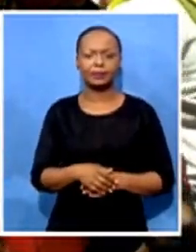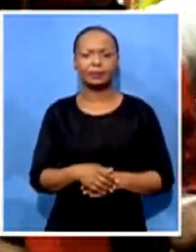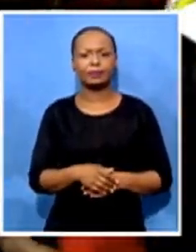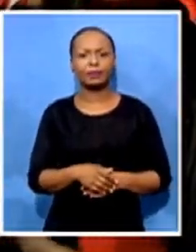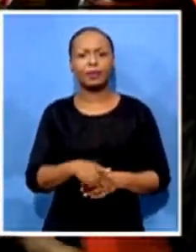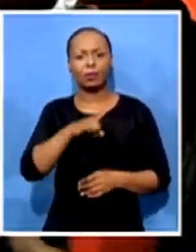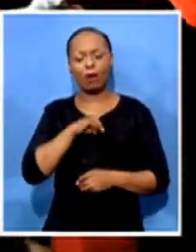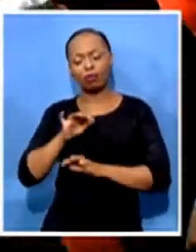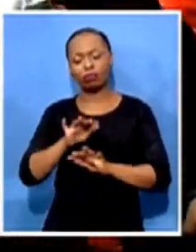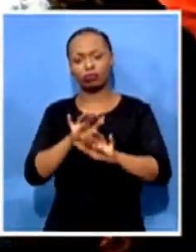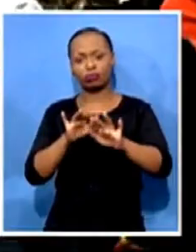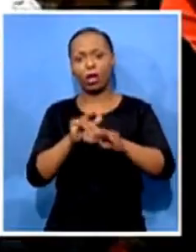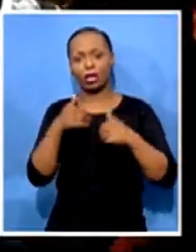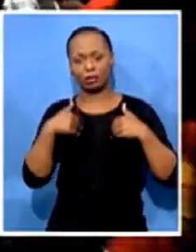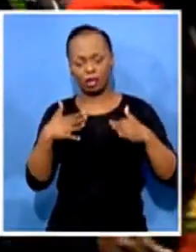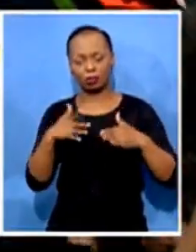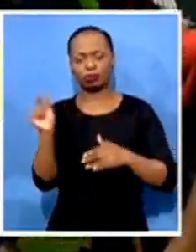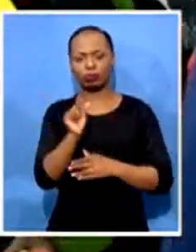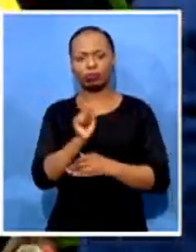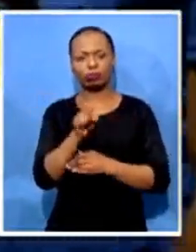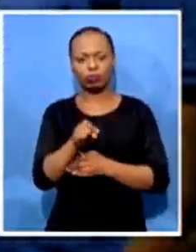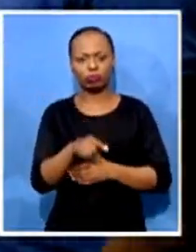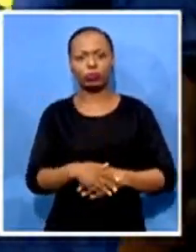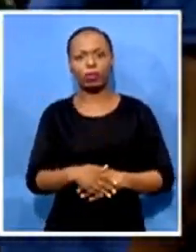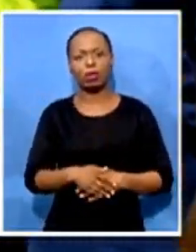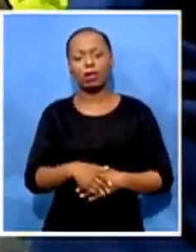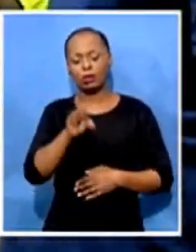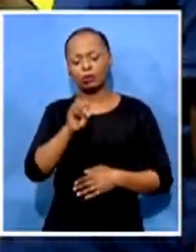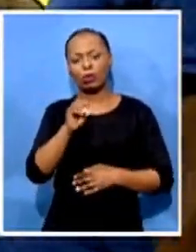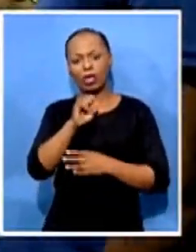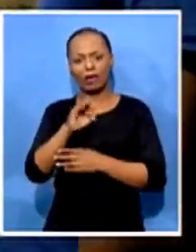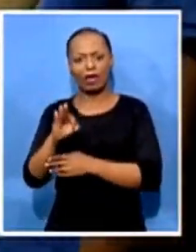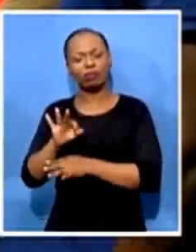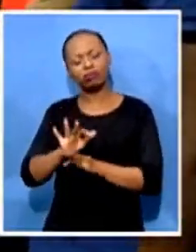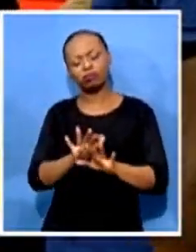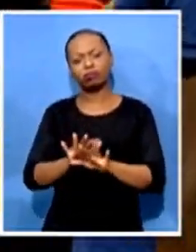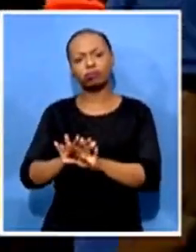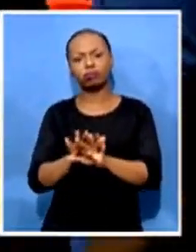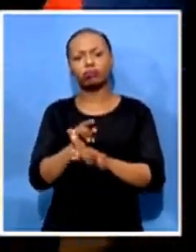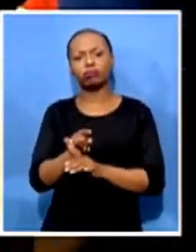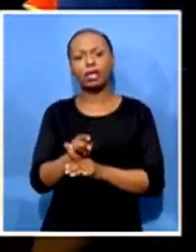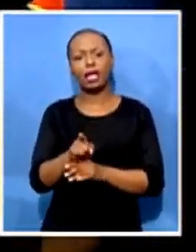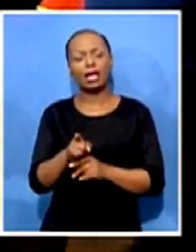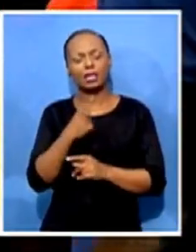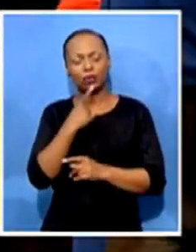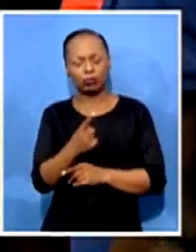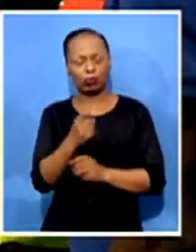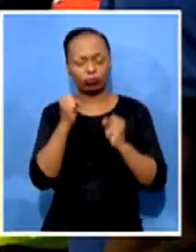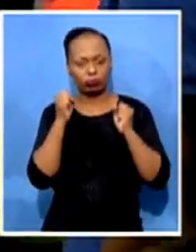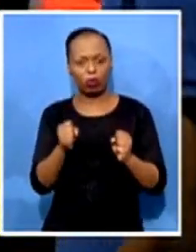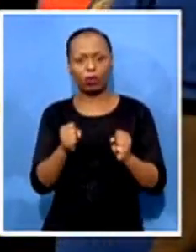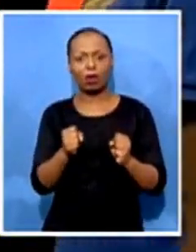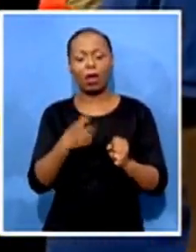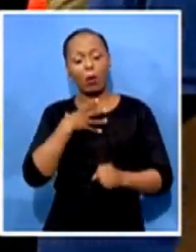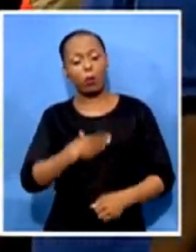chanting of the EFF is continuing, and their message here is a very strong one. They are not going to back down on the planned protest to